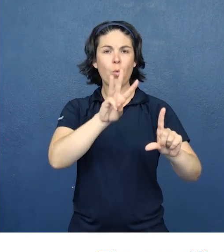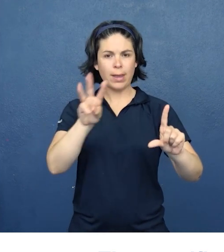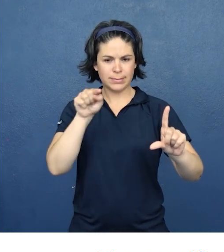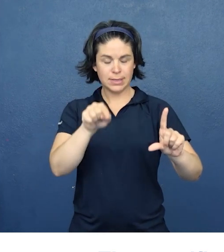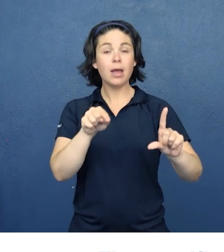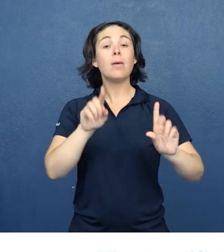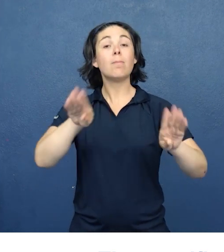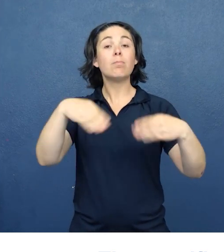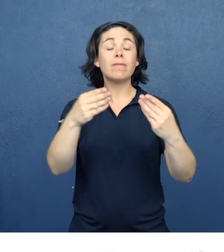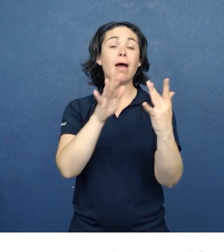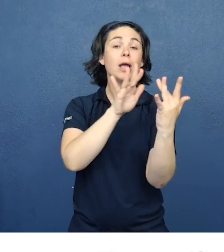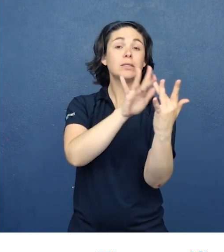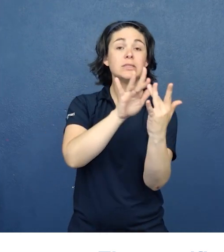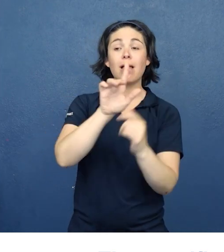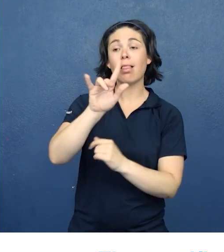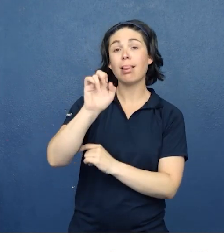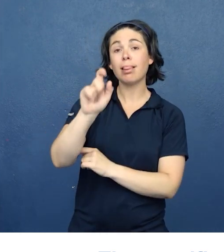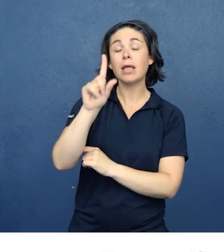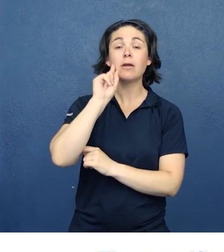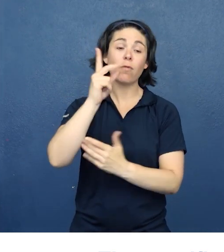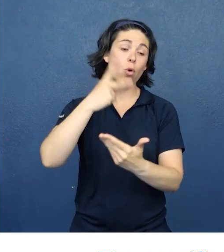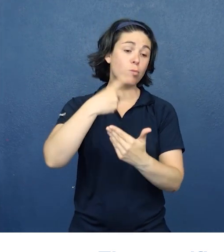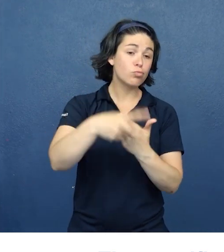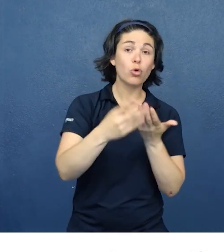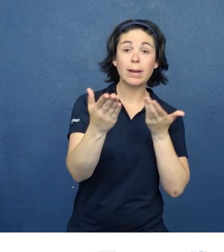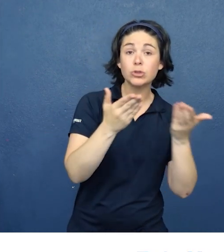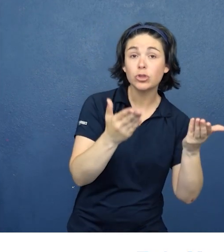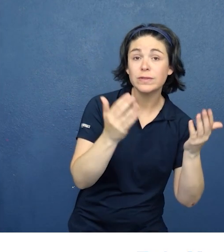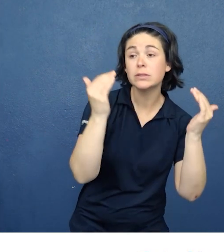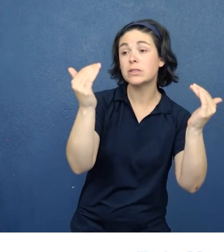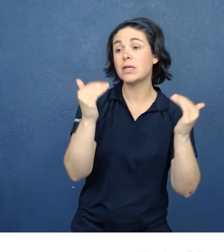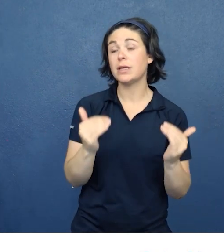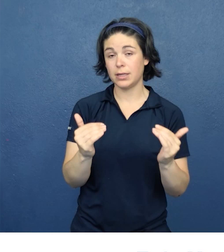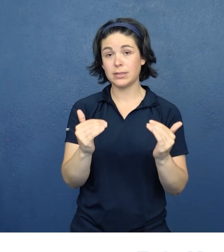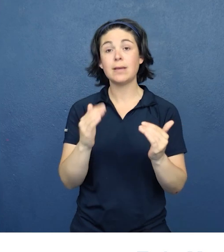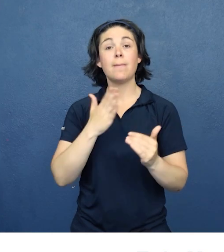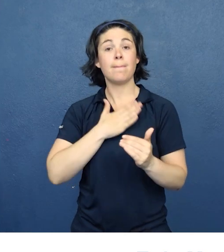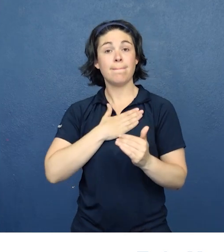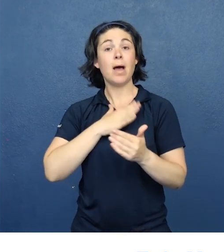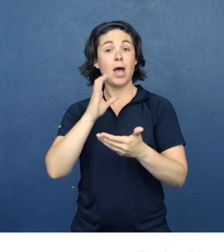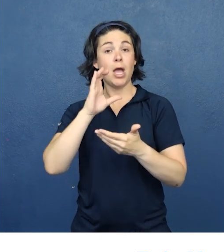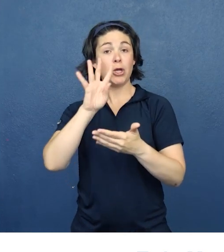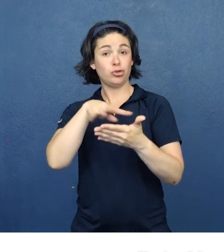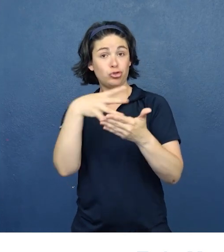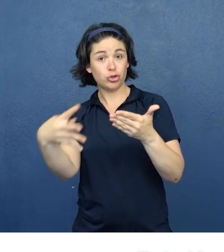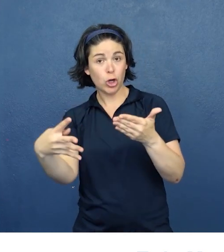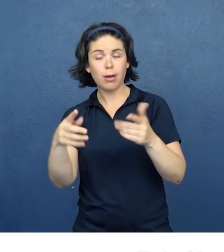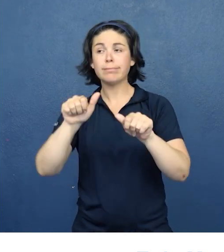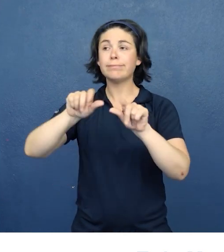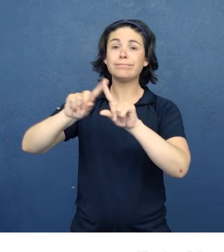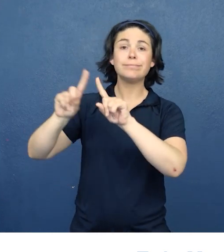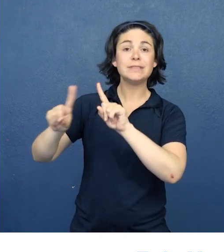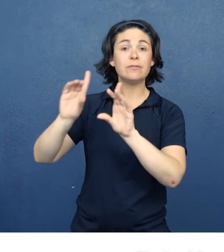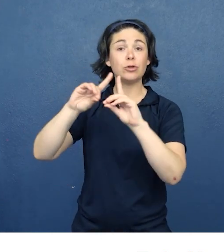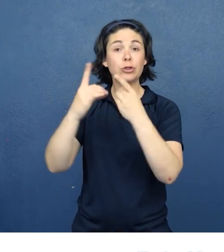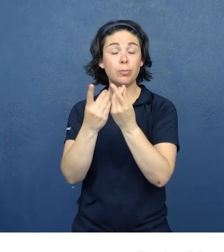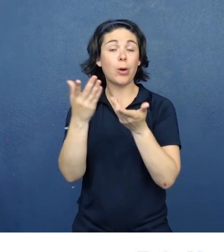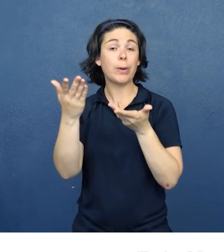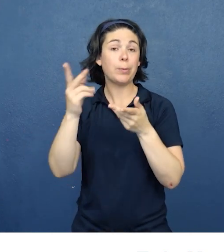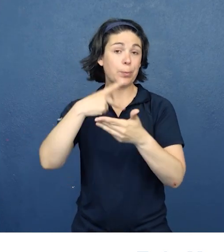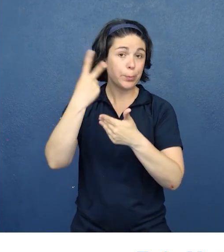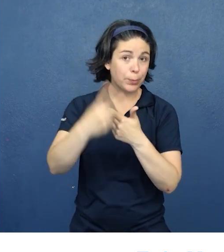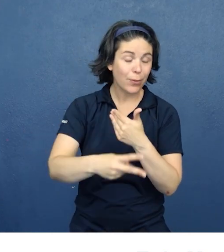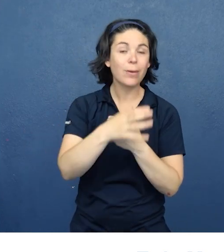page provides links with access to programs and services, Epic MyChart, other departments and programs,